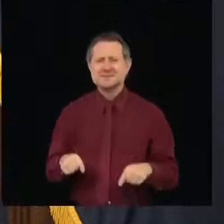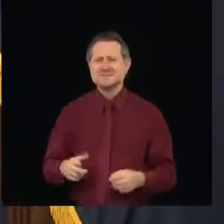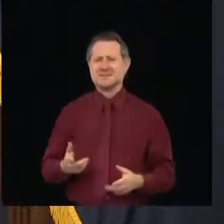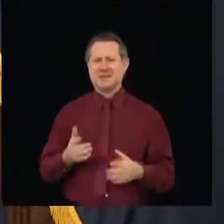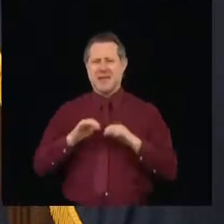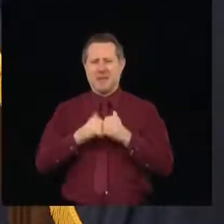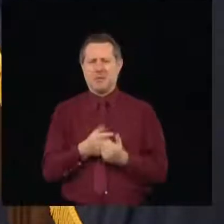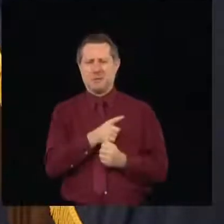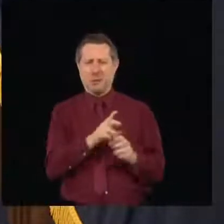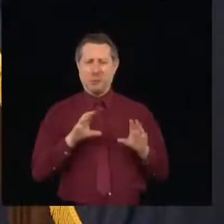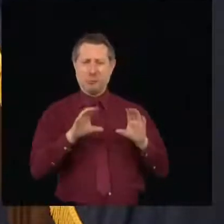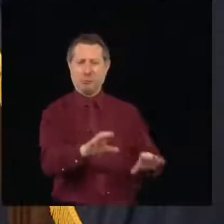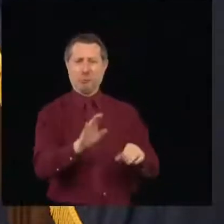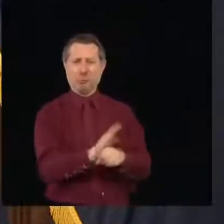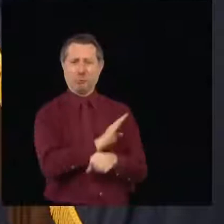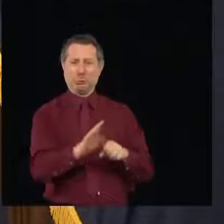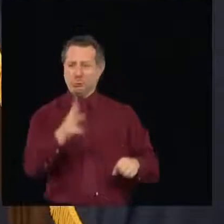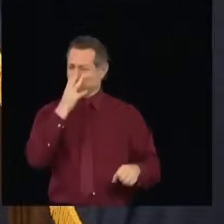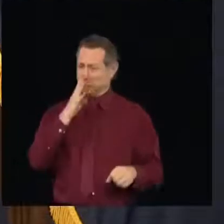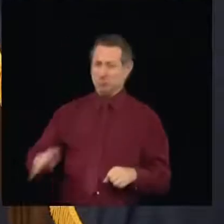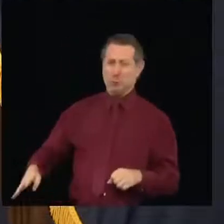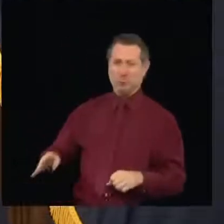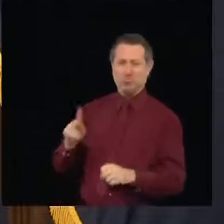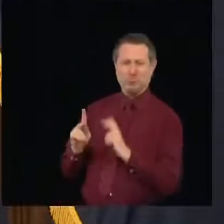would you ever justify that?